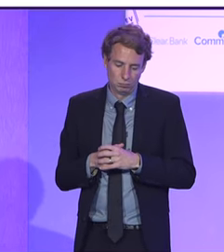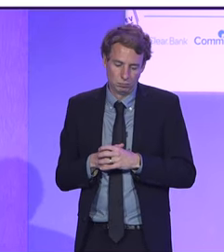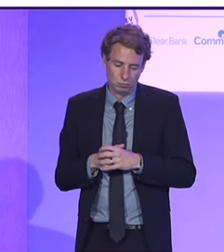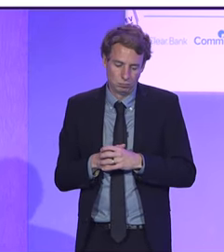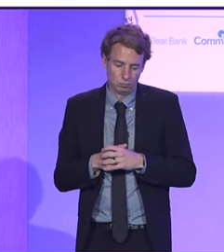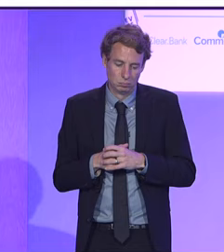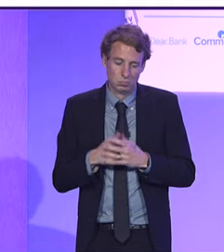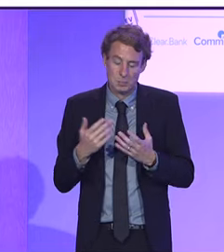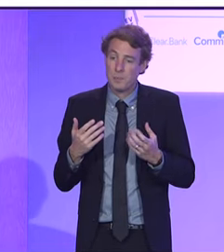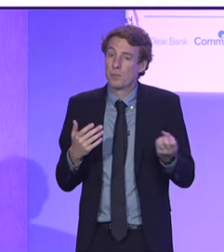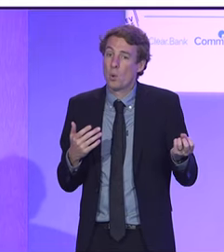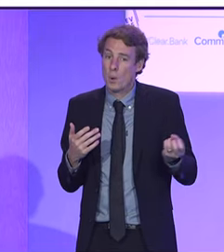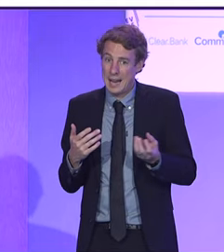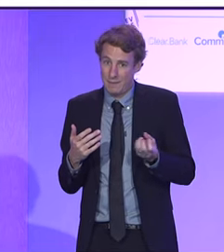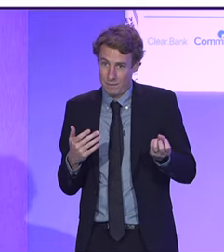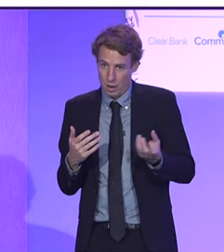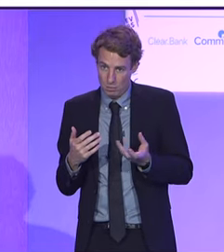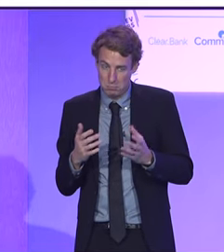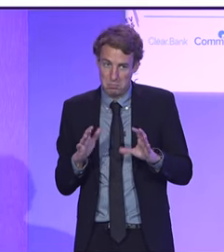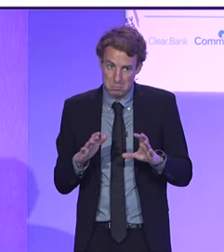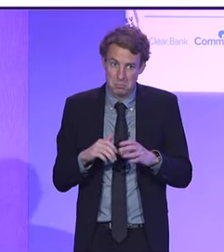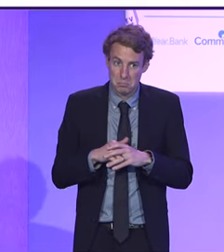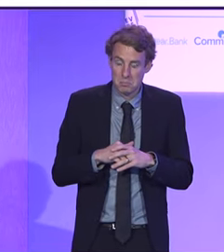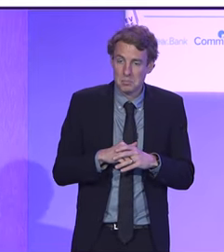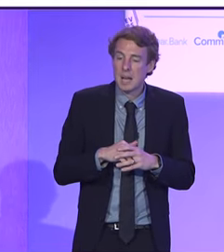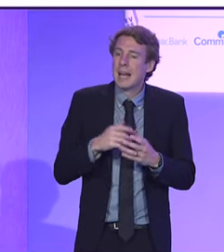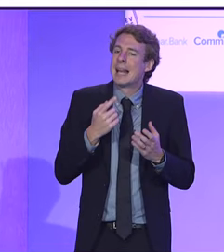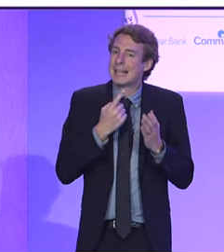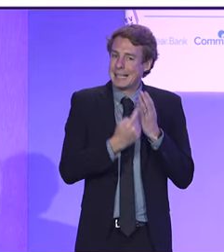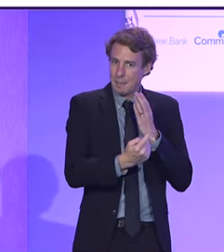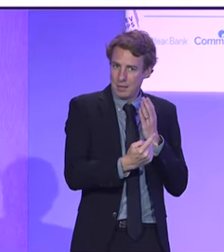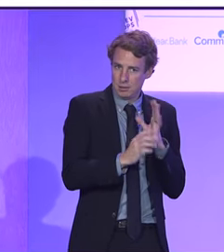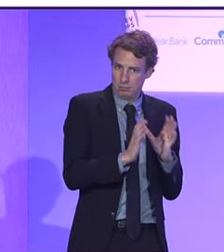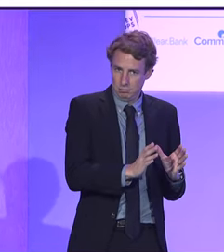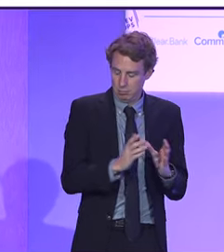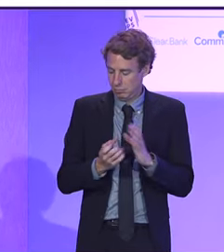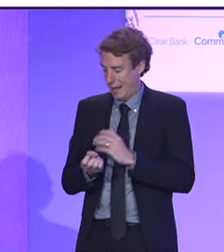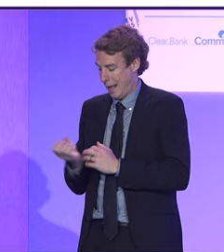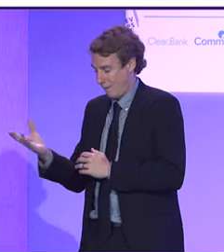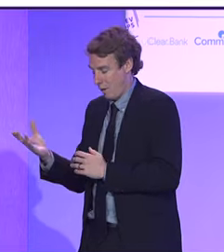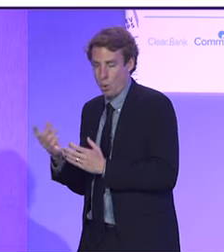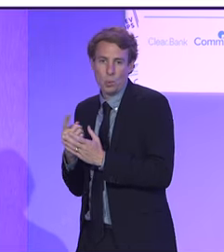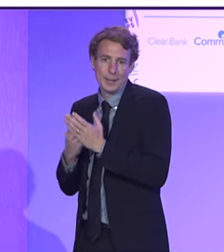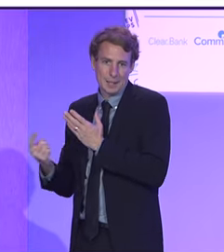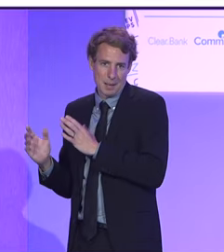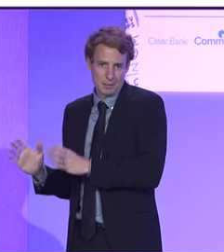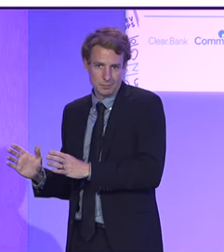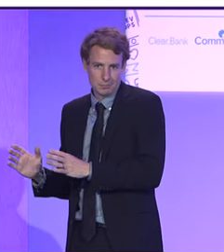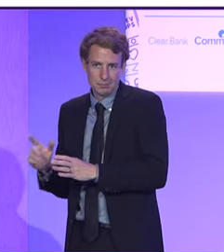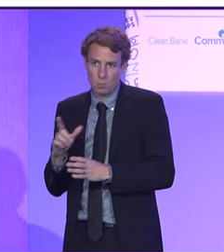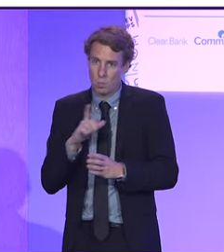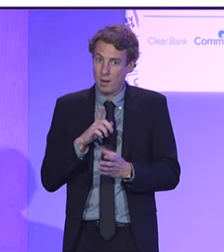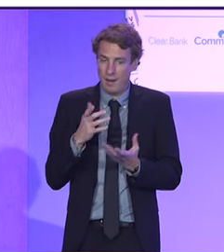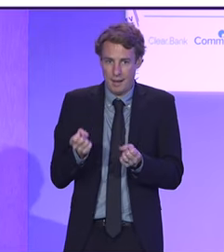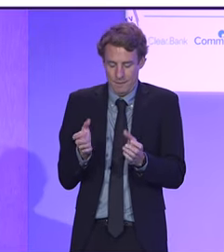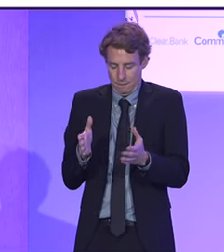And the in and outflows, they are independent from each other because there's a stock in between that can act as a buffer, which can have a lot of